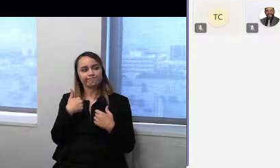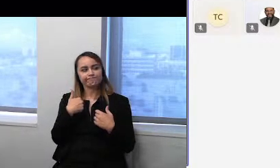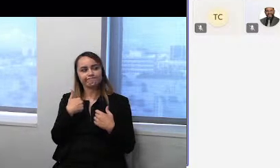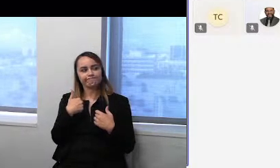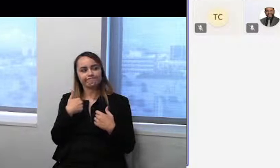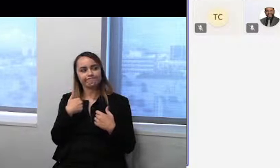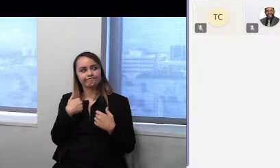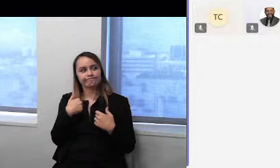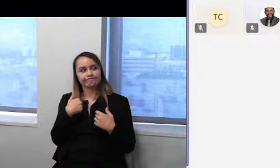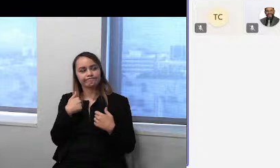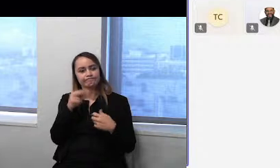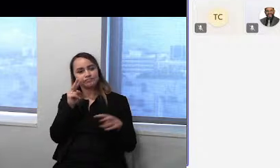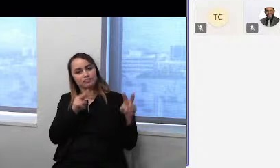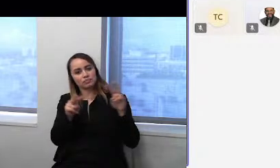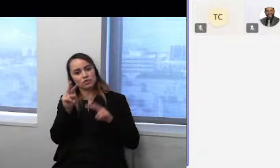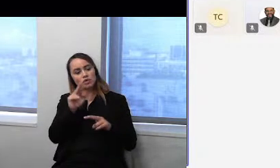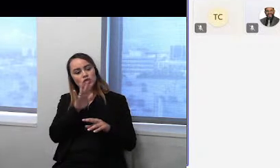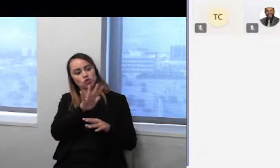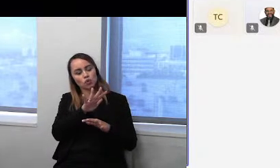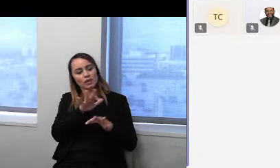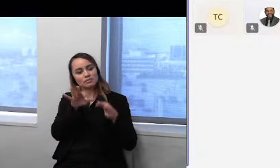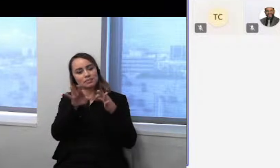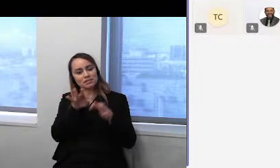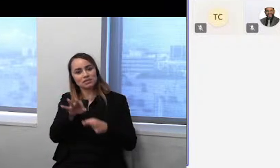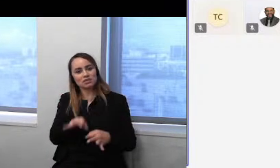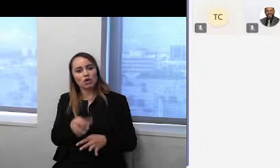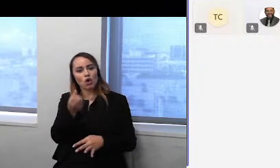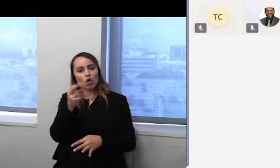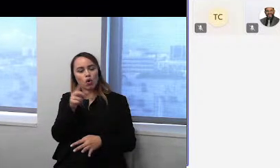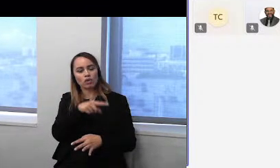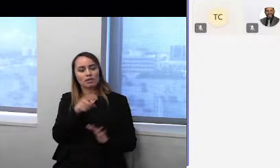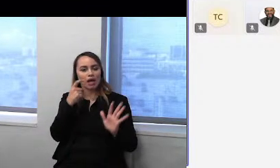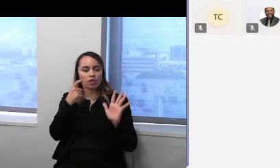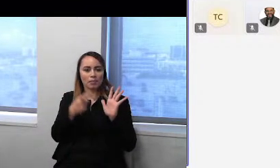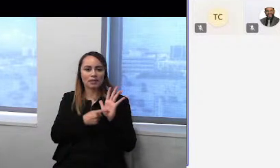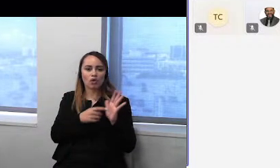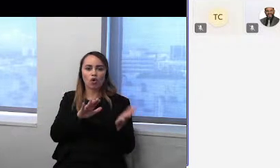explanations were that you are taking into account, for example, comparing